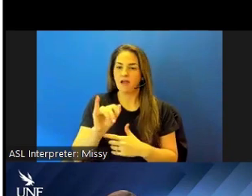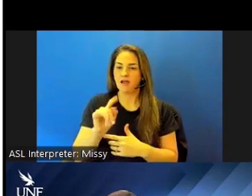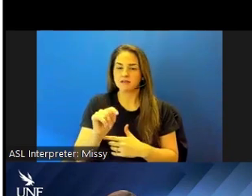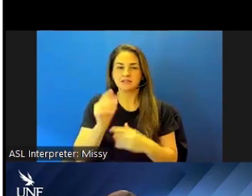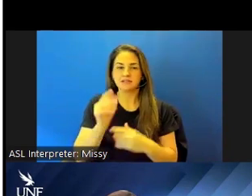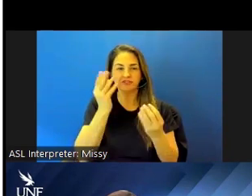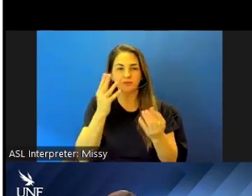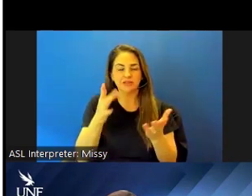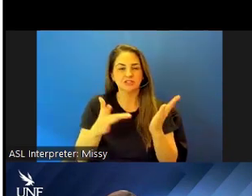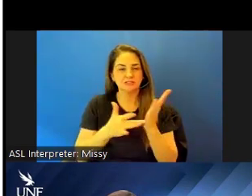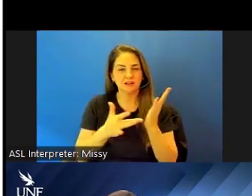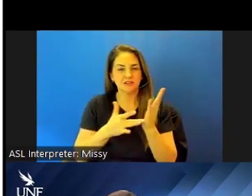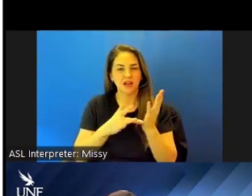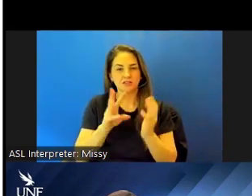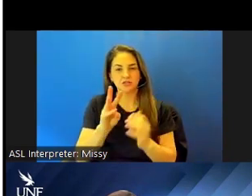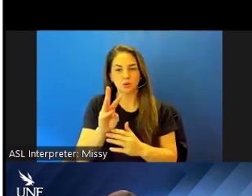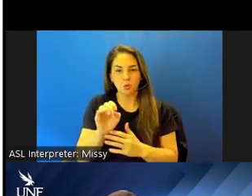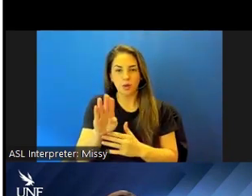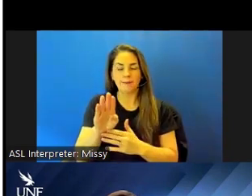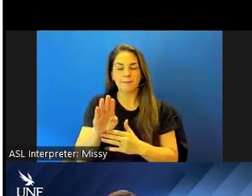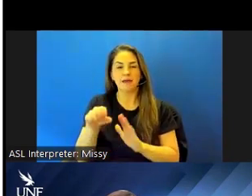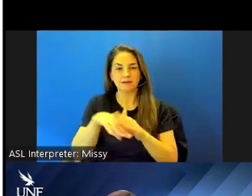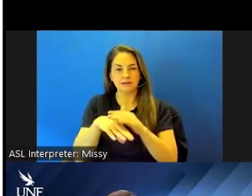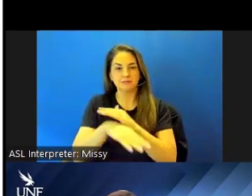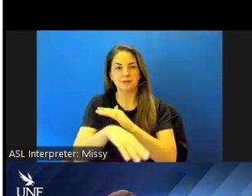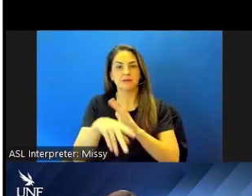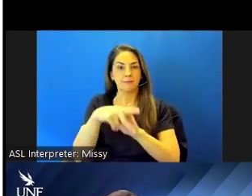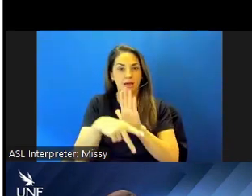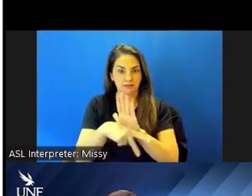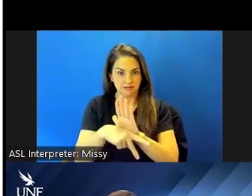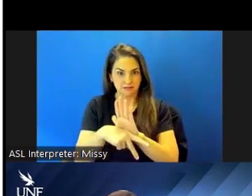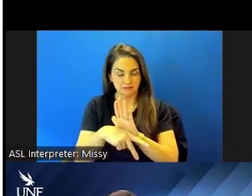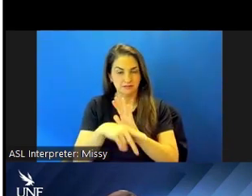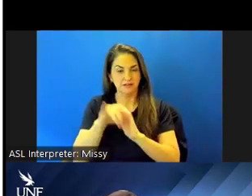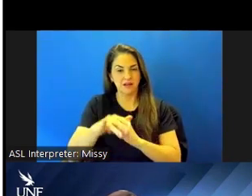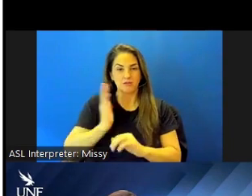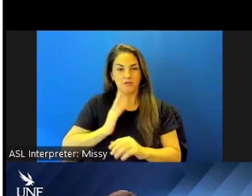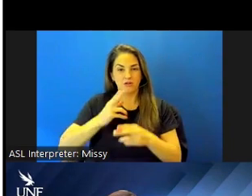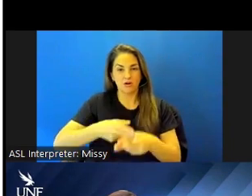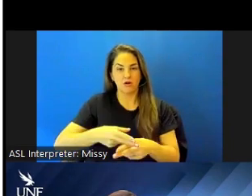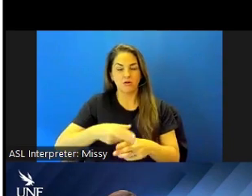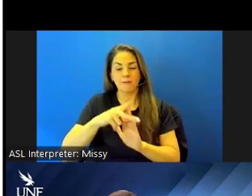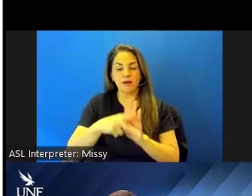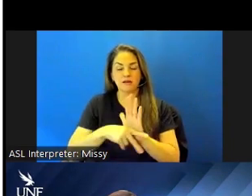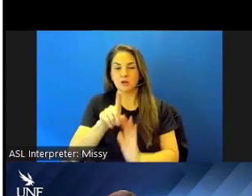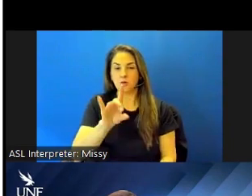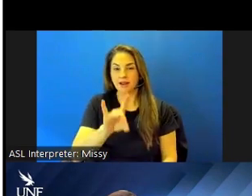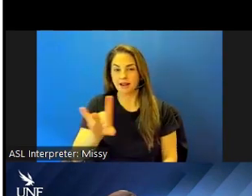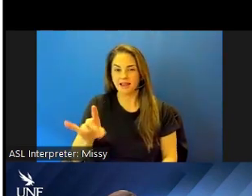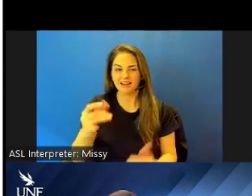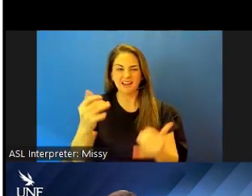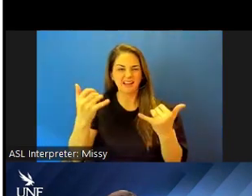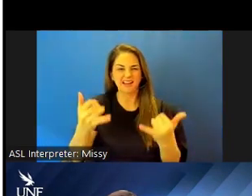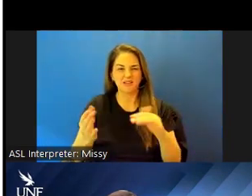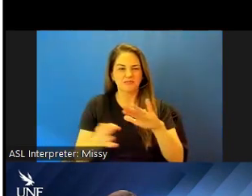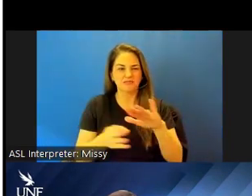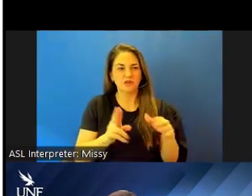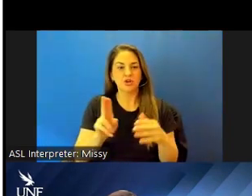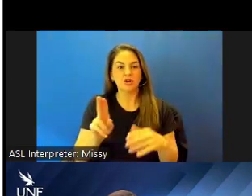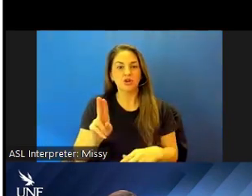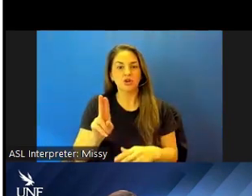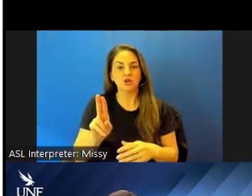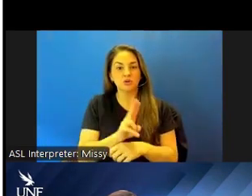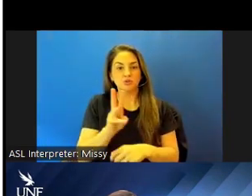communication technology web accessibility policy. It was formerly known as Policy 188. Now it's